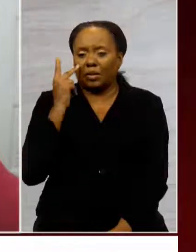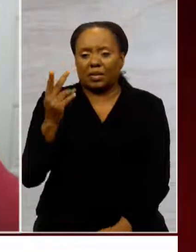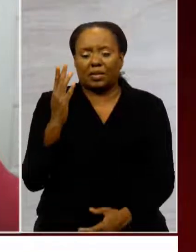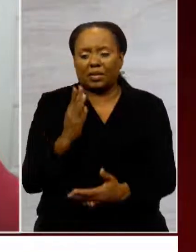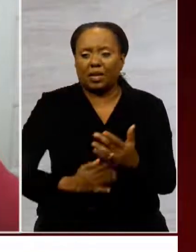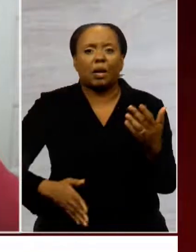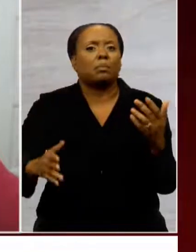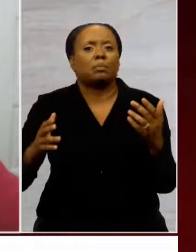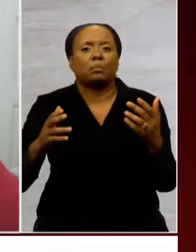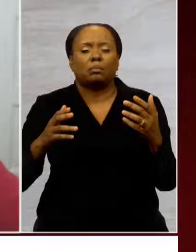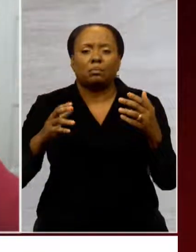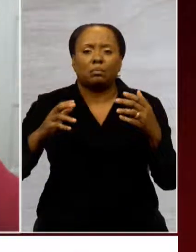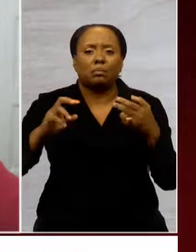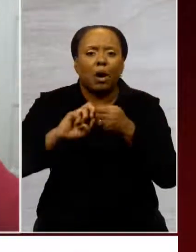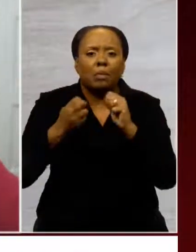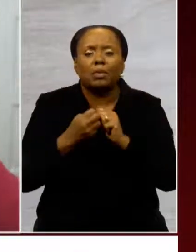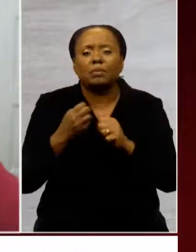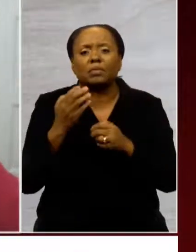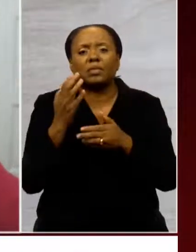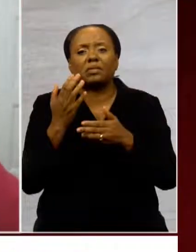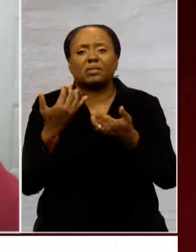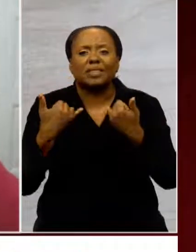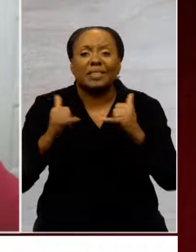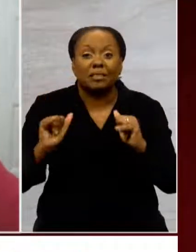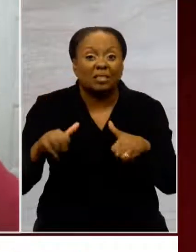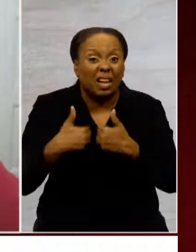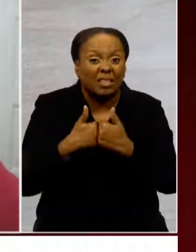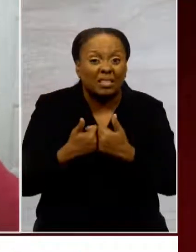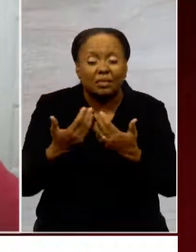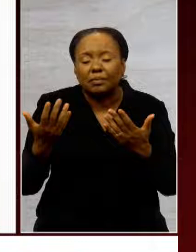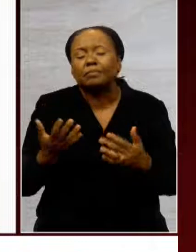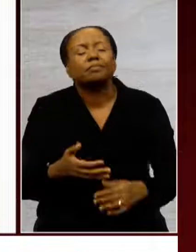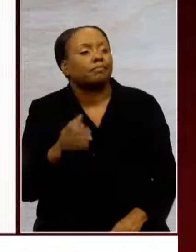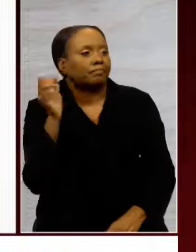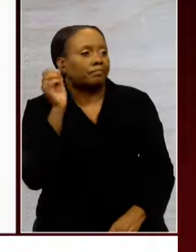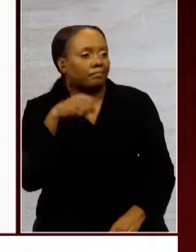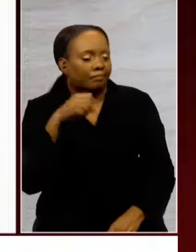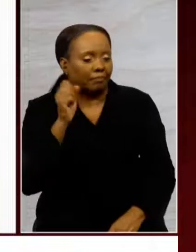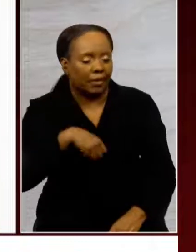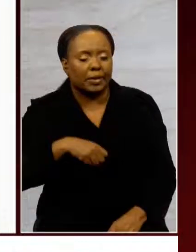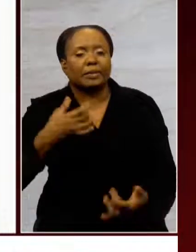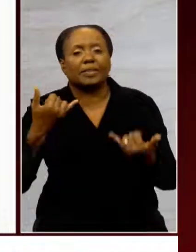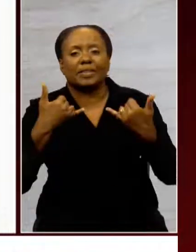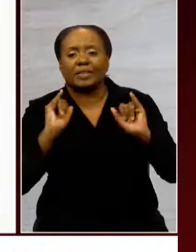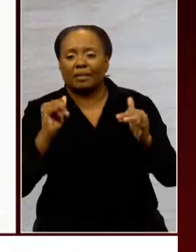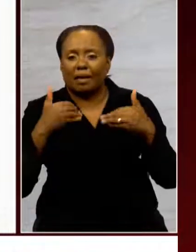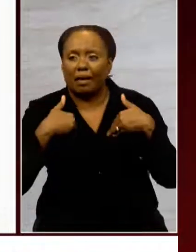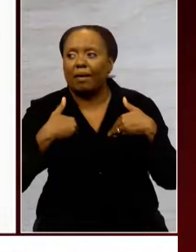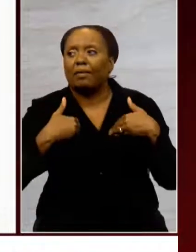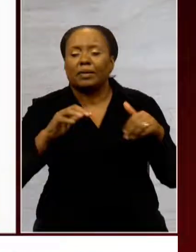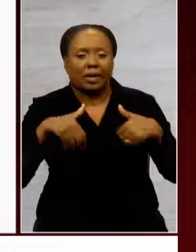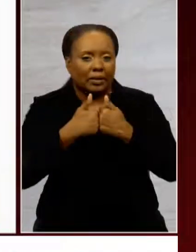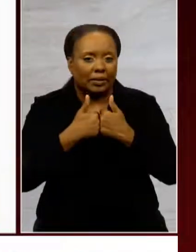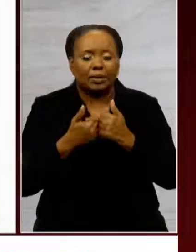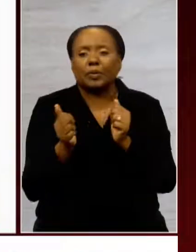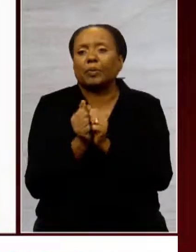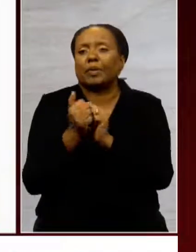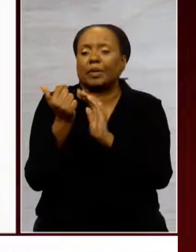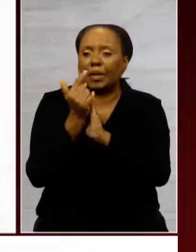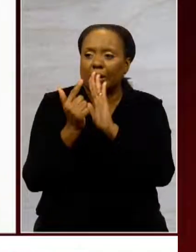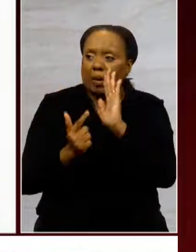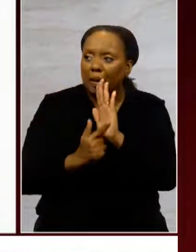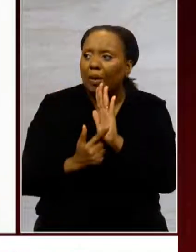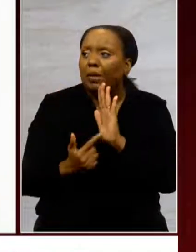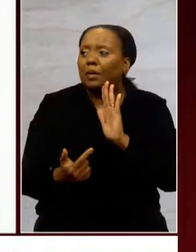society? So yes, we're very much still seeing those issues. The legislation has